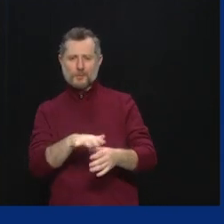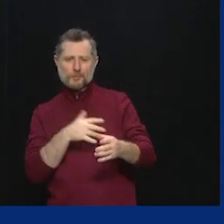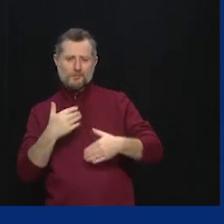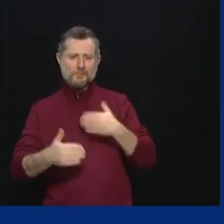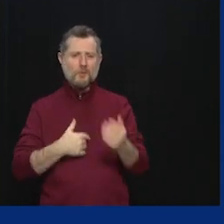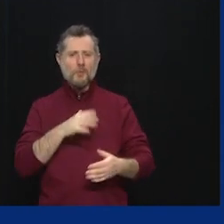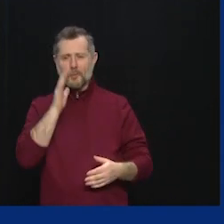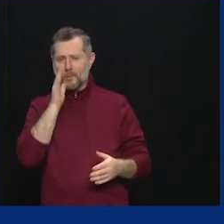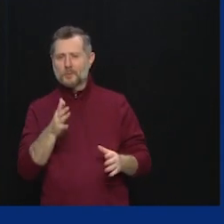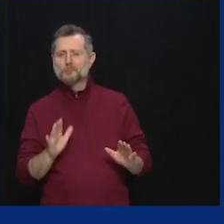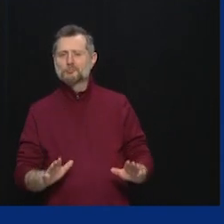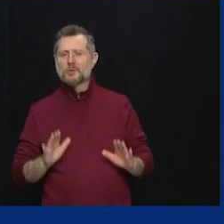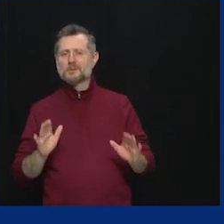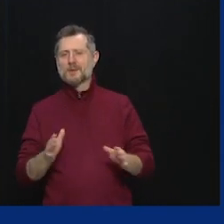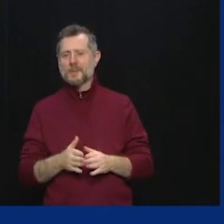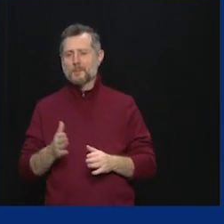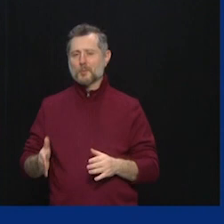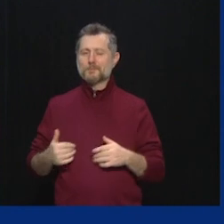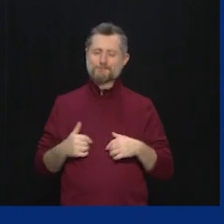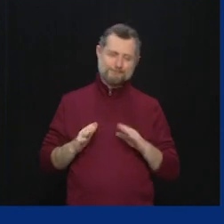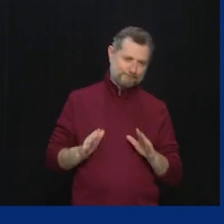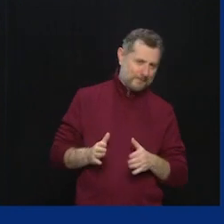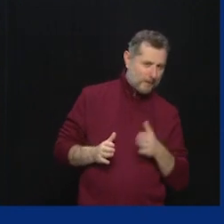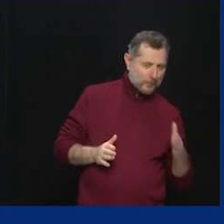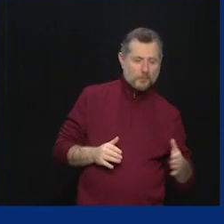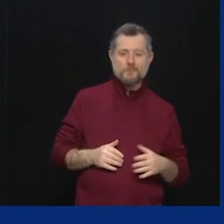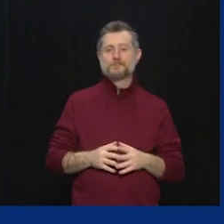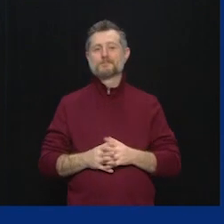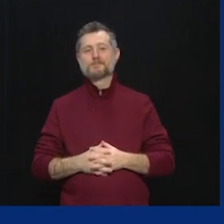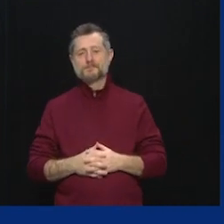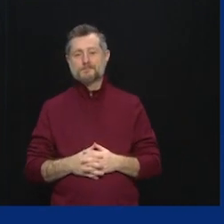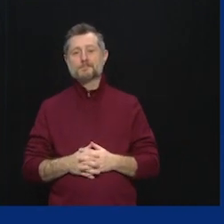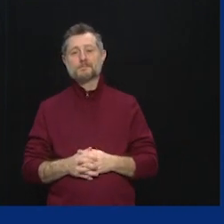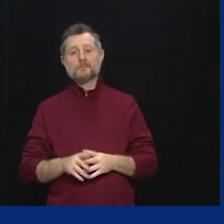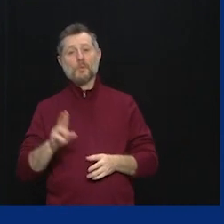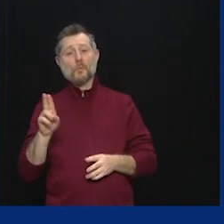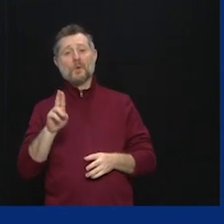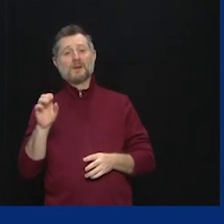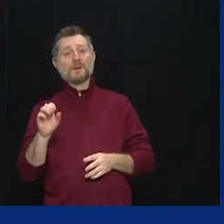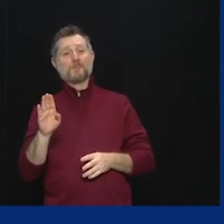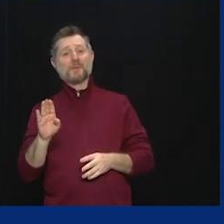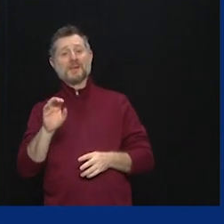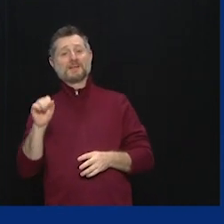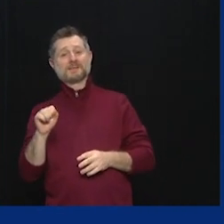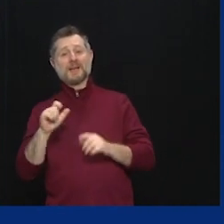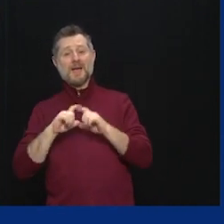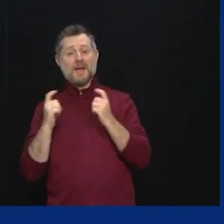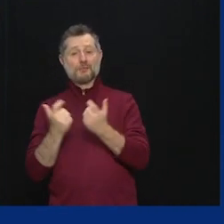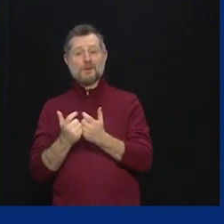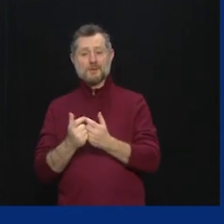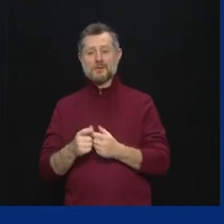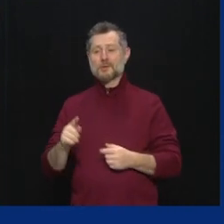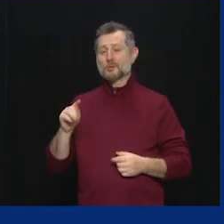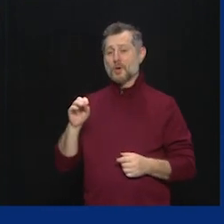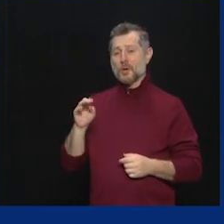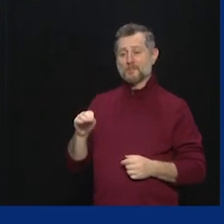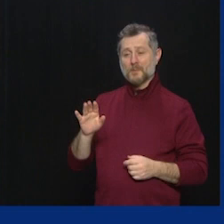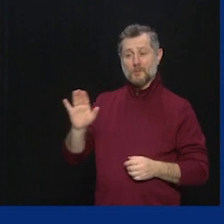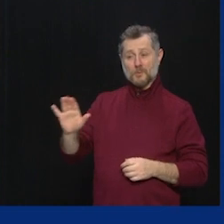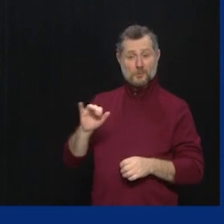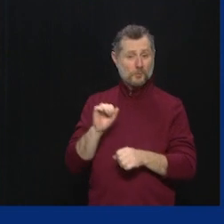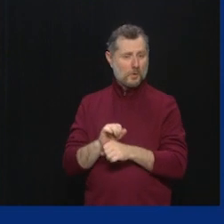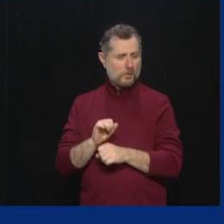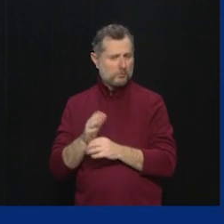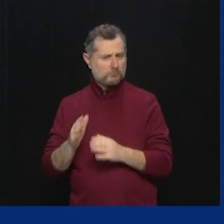doesn't happen without you. So Tom and all of the employees of UBS, you've wrapped your arms around this project, around the Islanders,